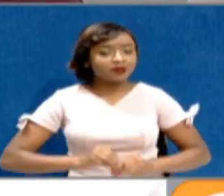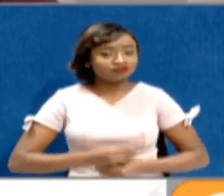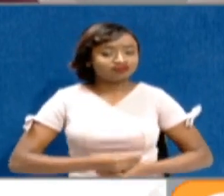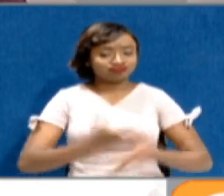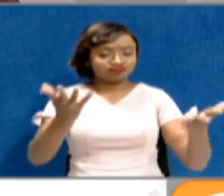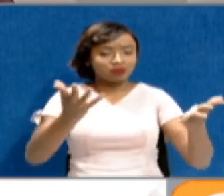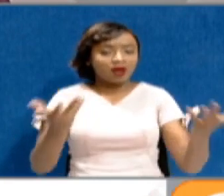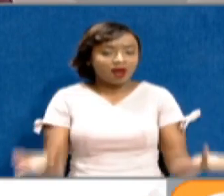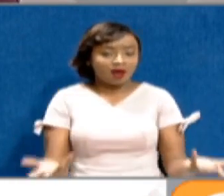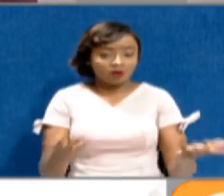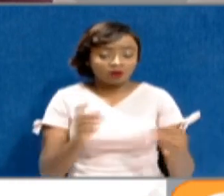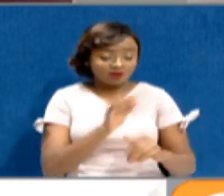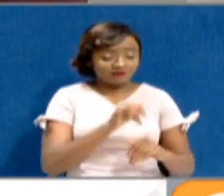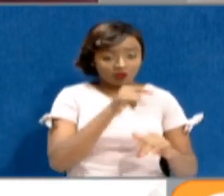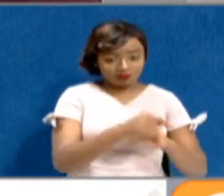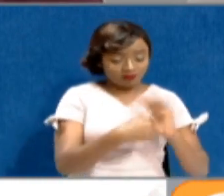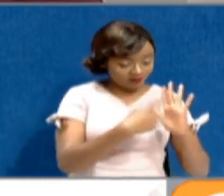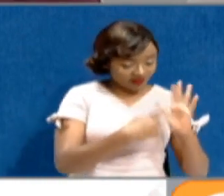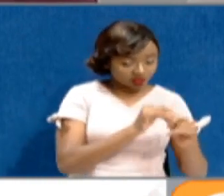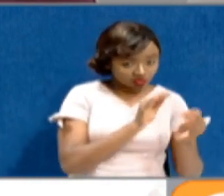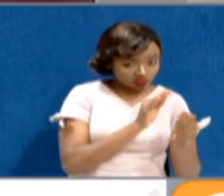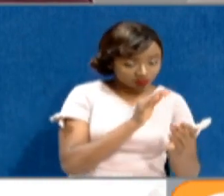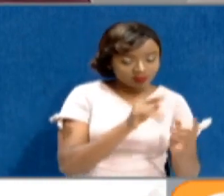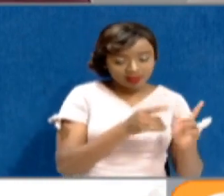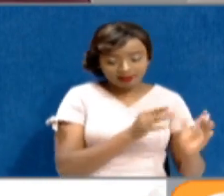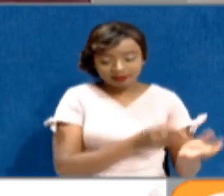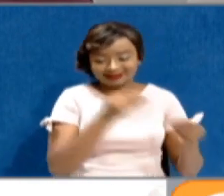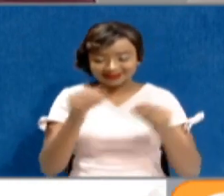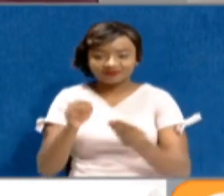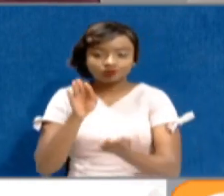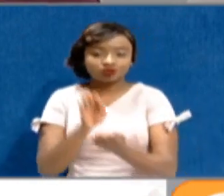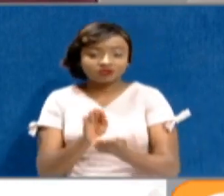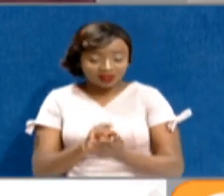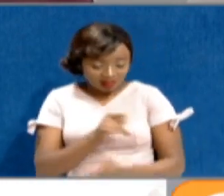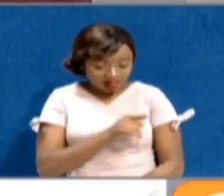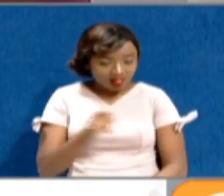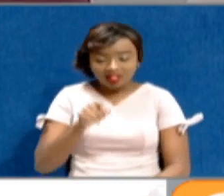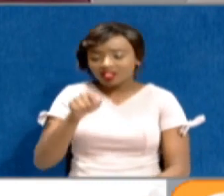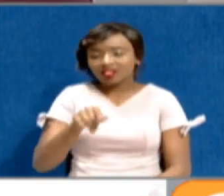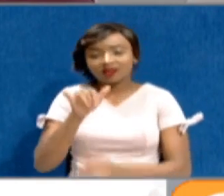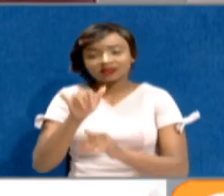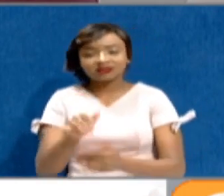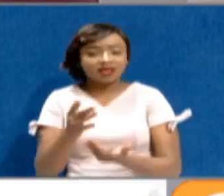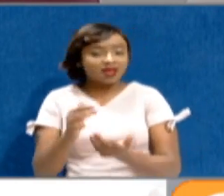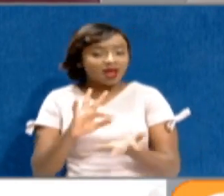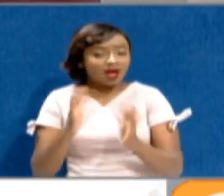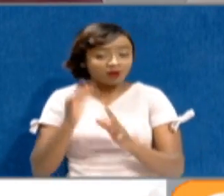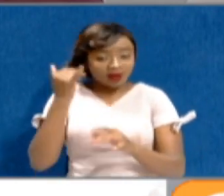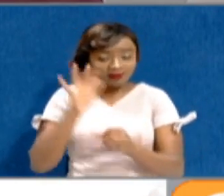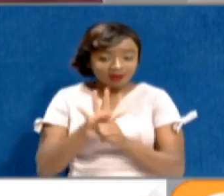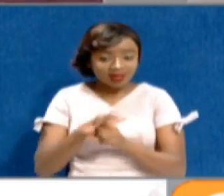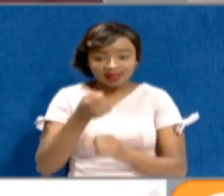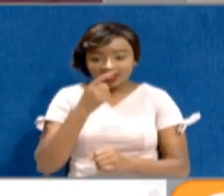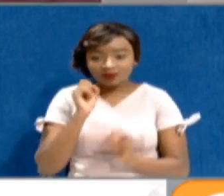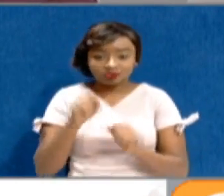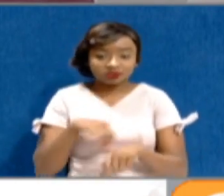right? So how does it get from the factory to storage? That time that it spends there, what is the level of storage? You know, many drugs need to be